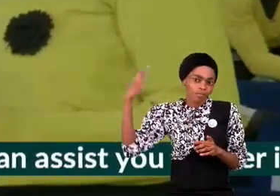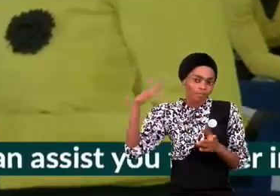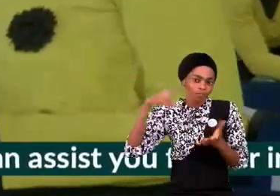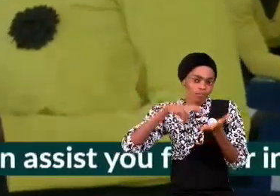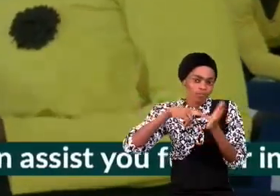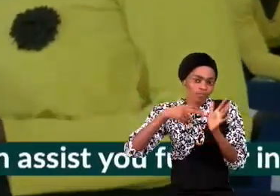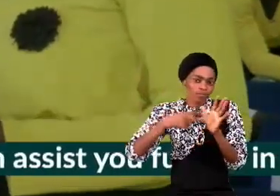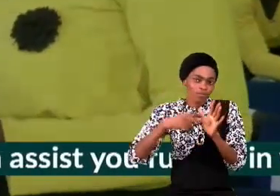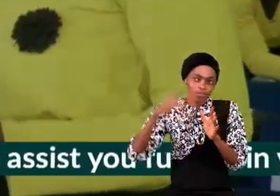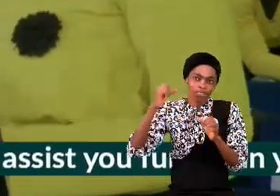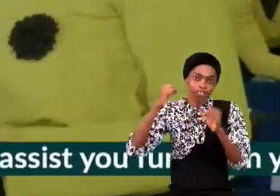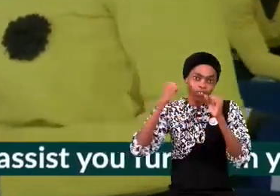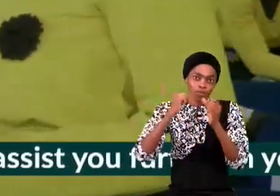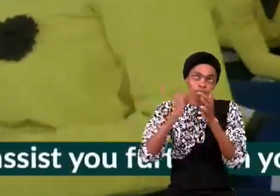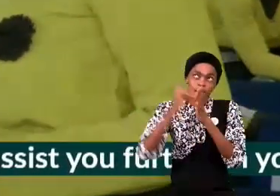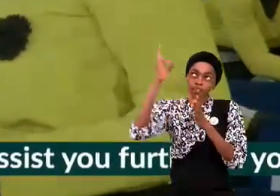amen